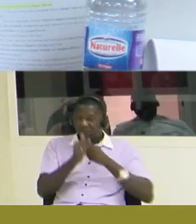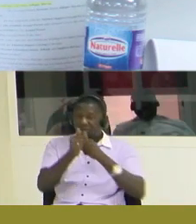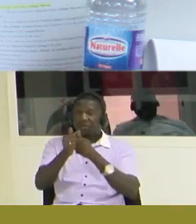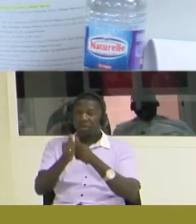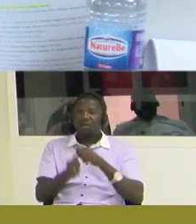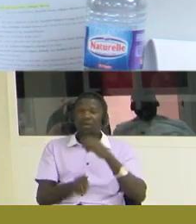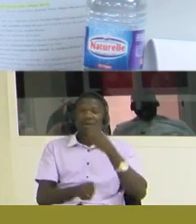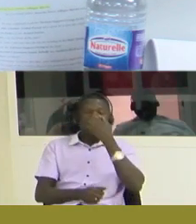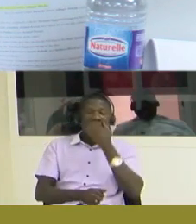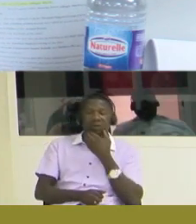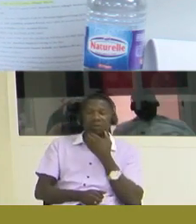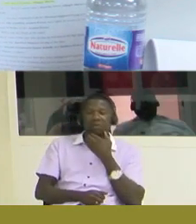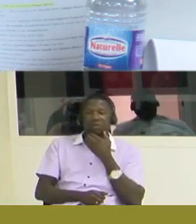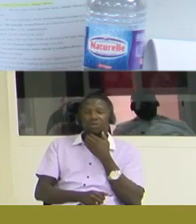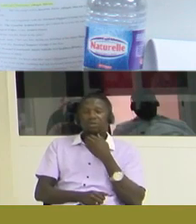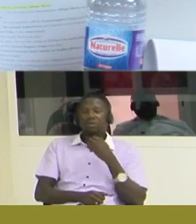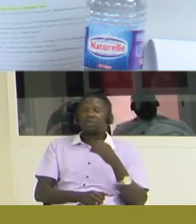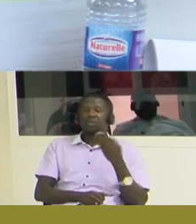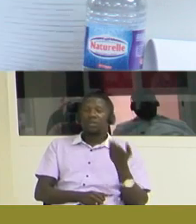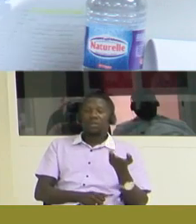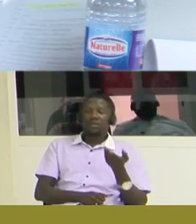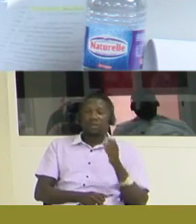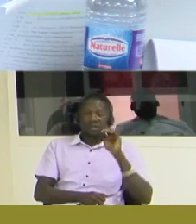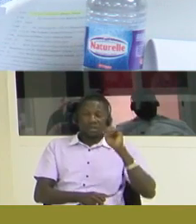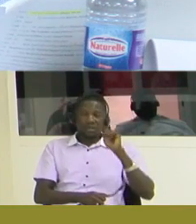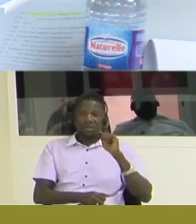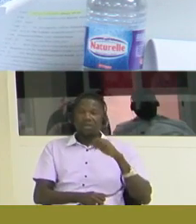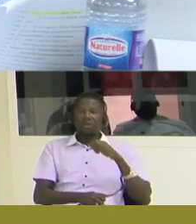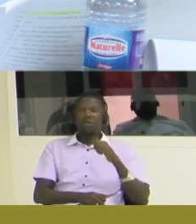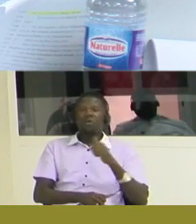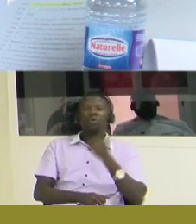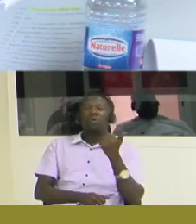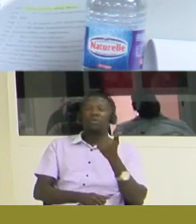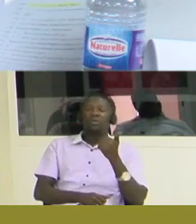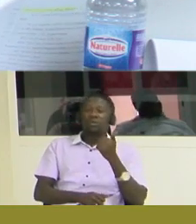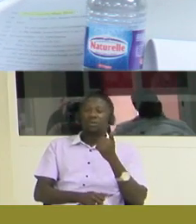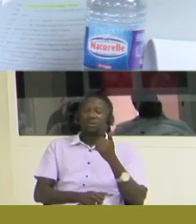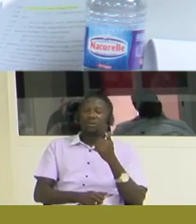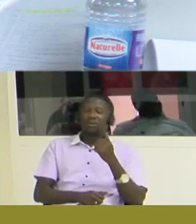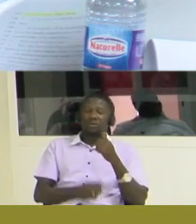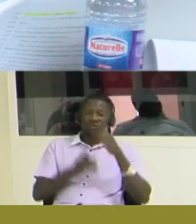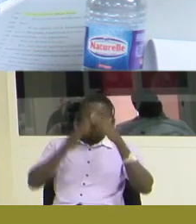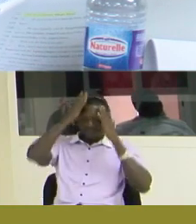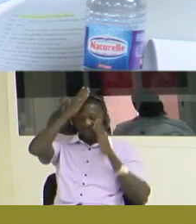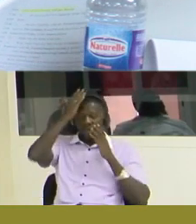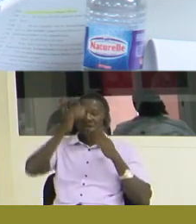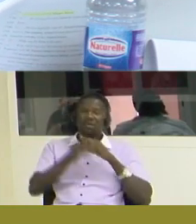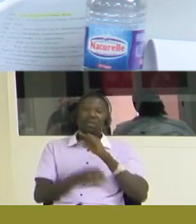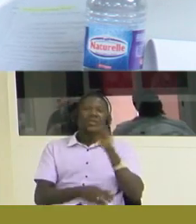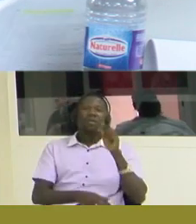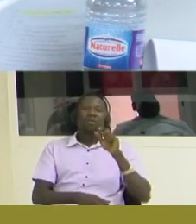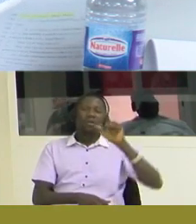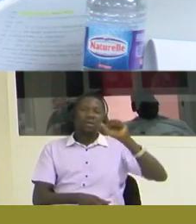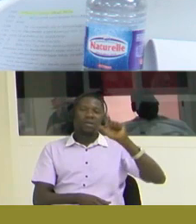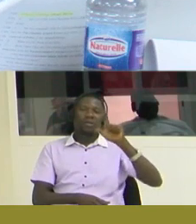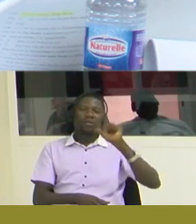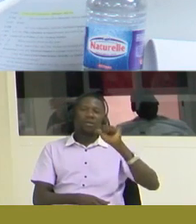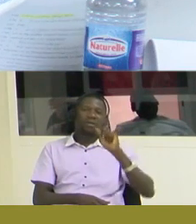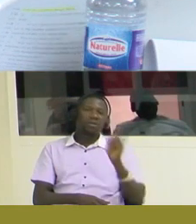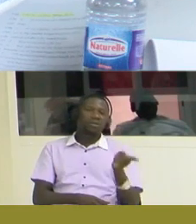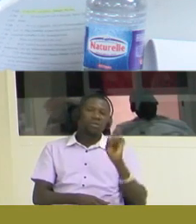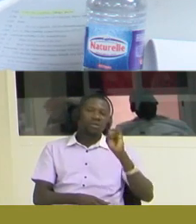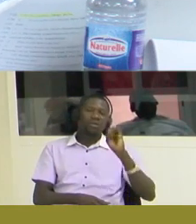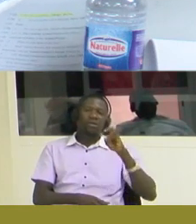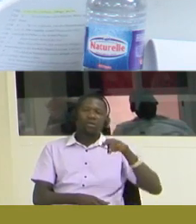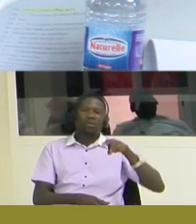other soldier that I could recognize was Elijah Martin who was among the group but the rest I do not know